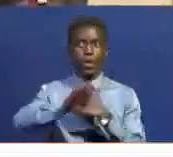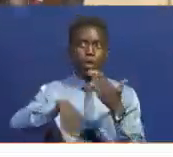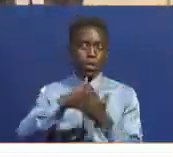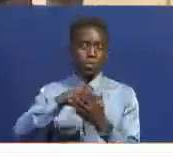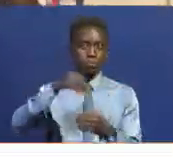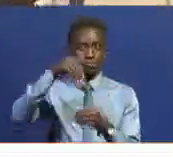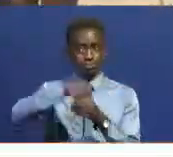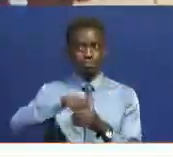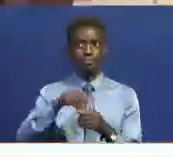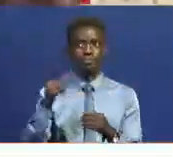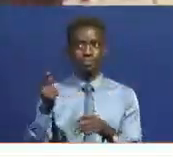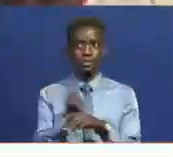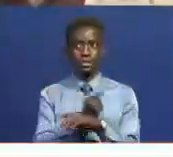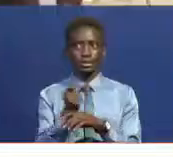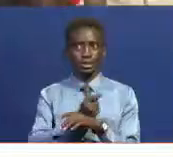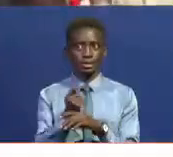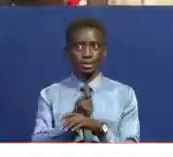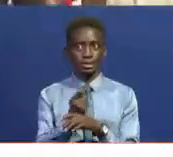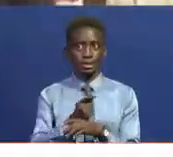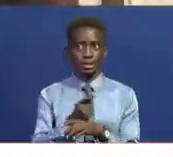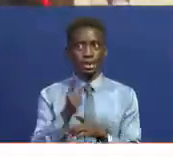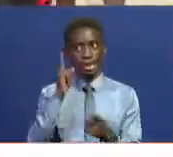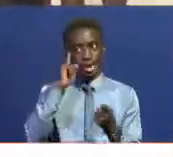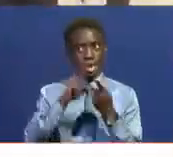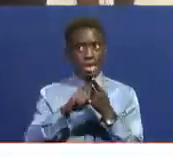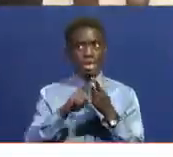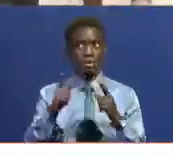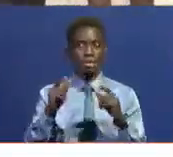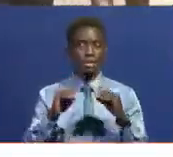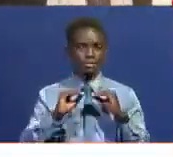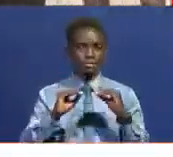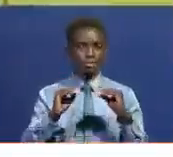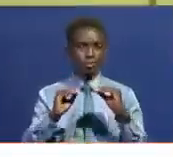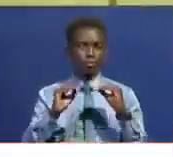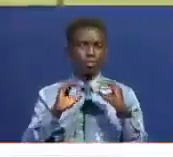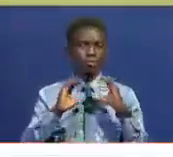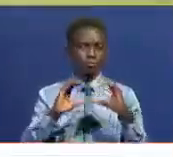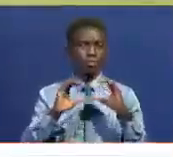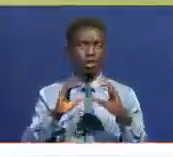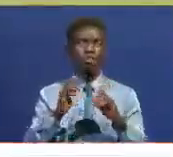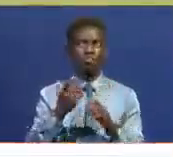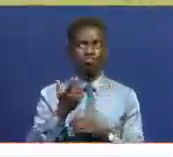pre-season training to enhance their officiating too.